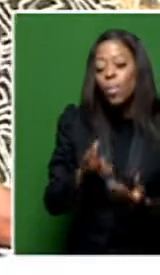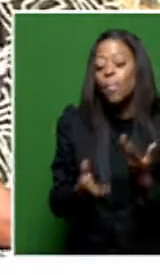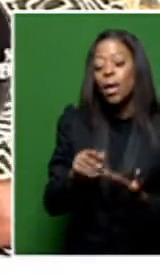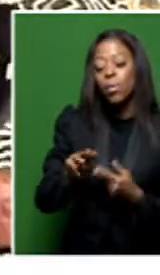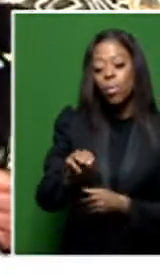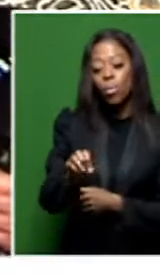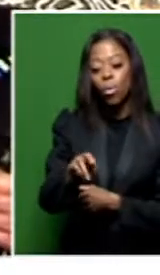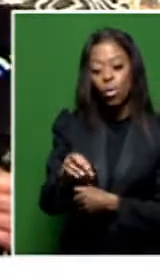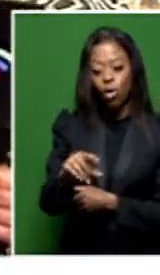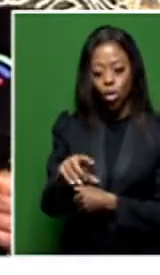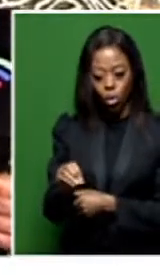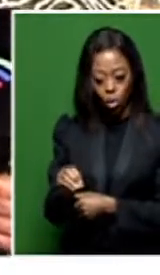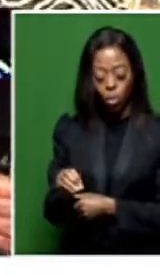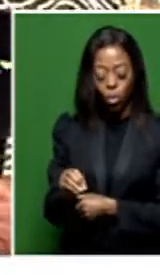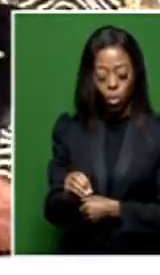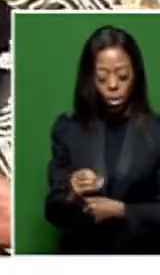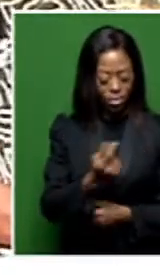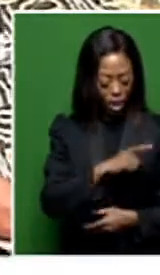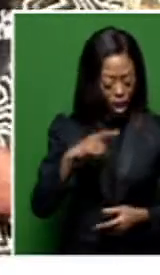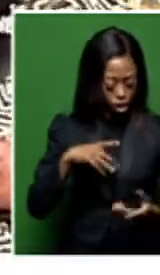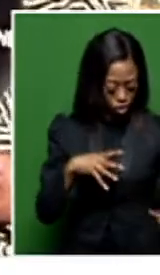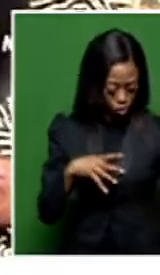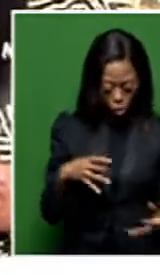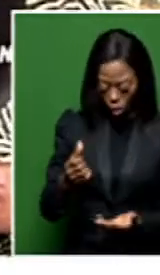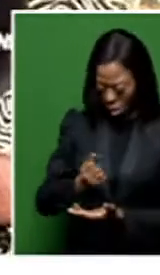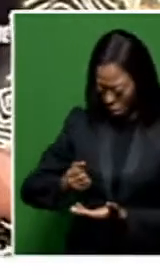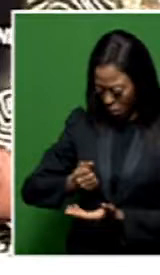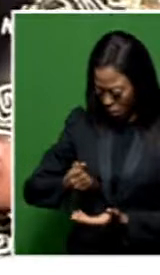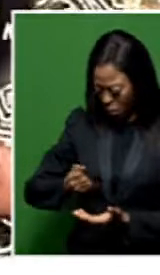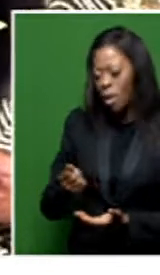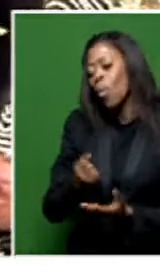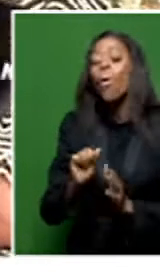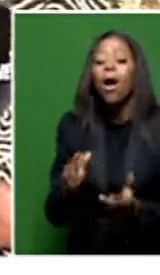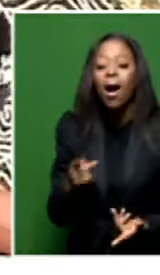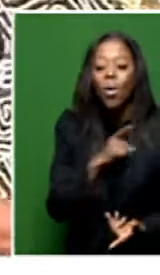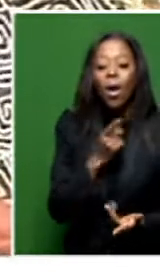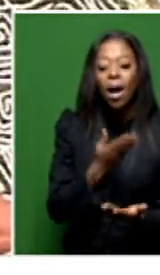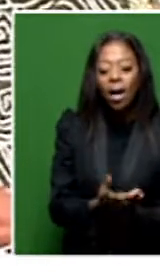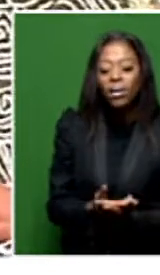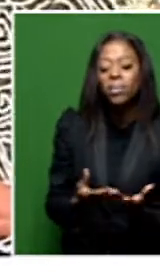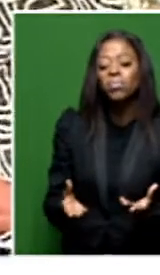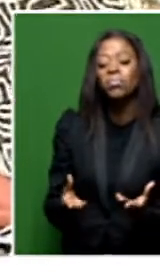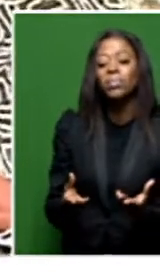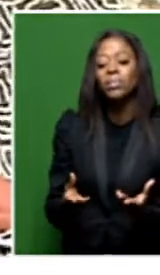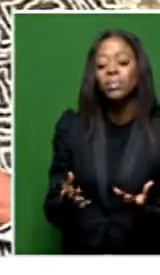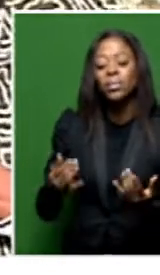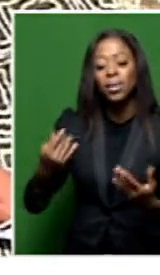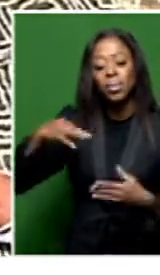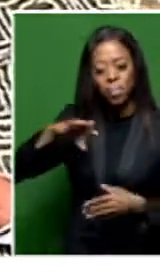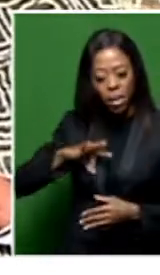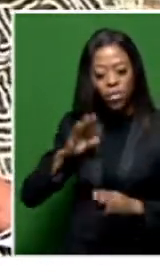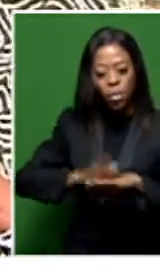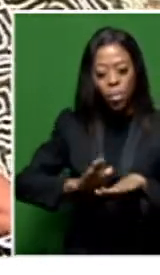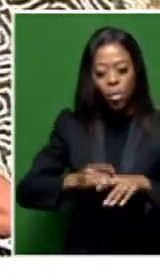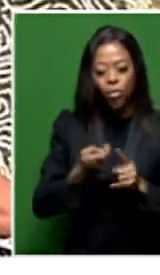morogo or if this tepe takes this long to grow, when I cook it, how can I cook it to get the maximum out of it? So growing your